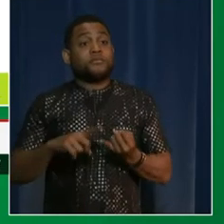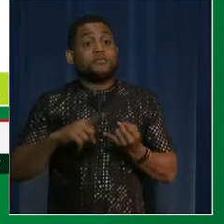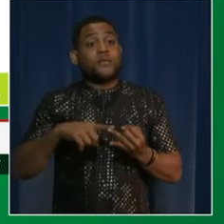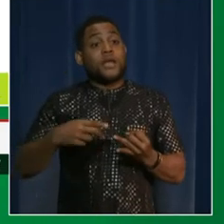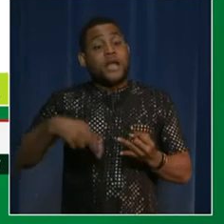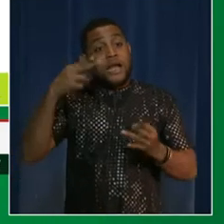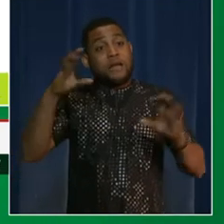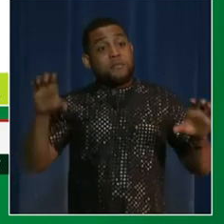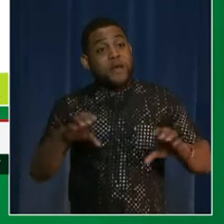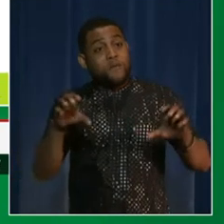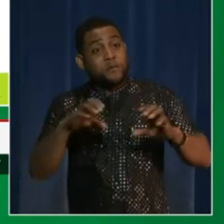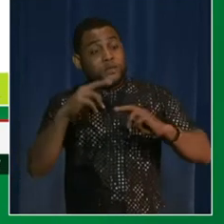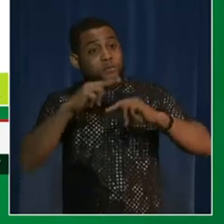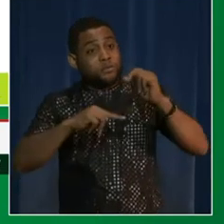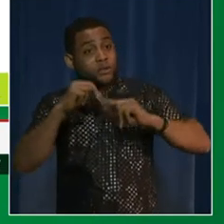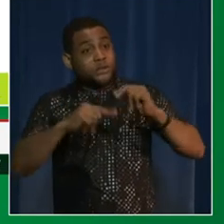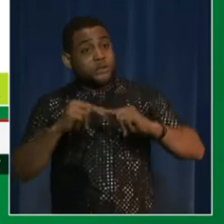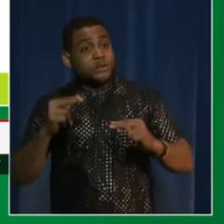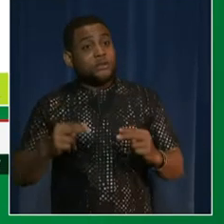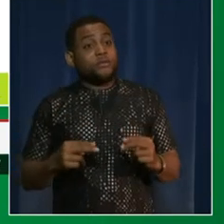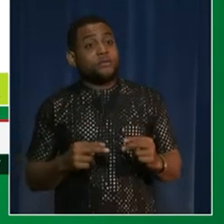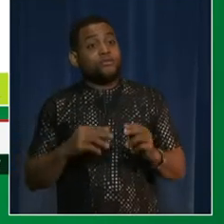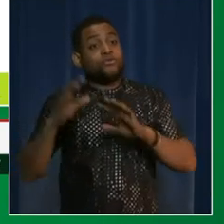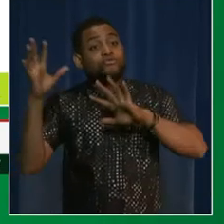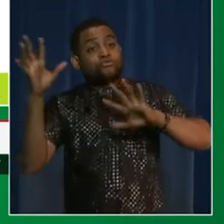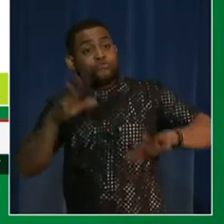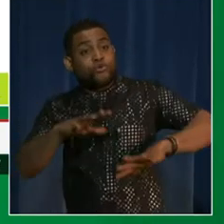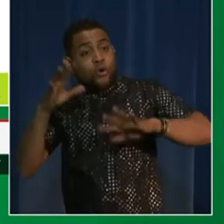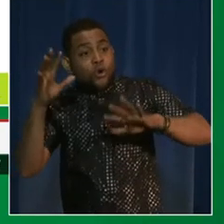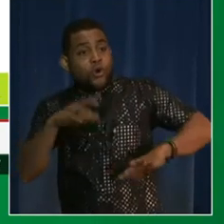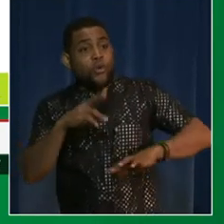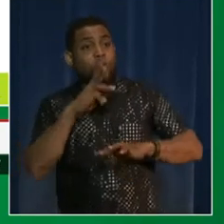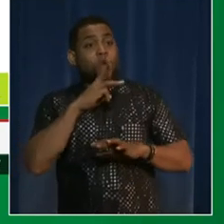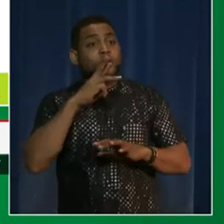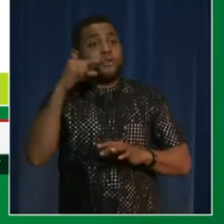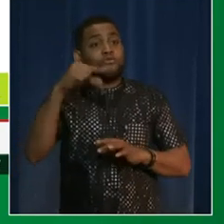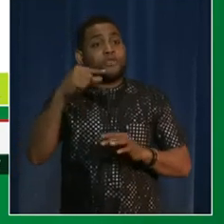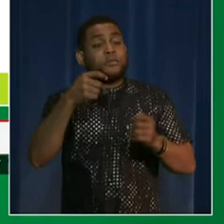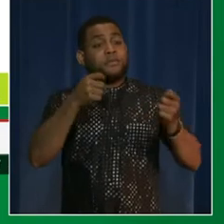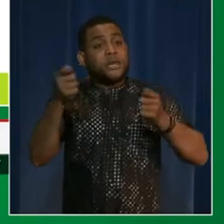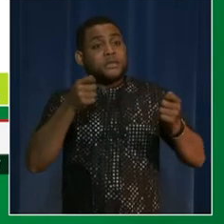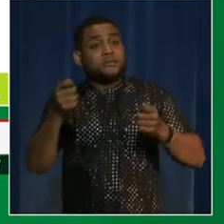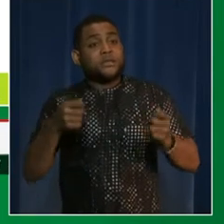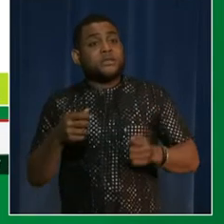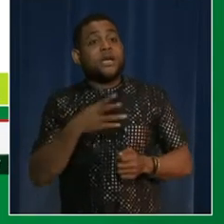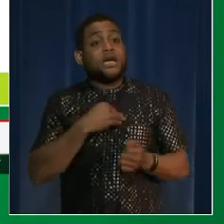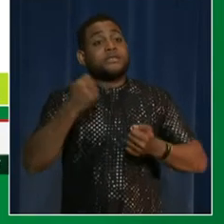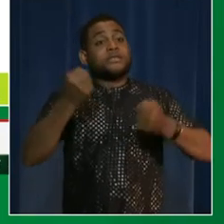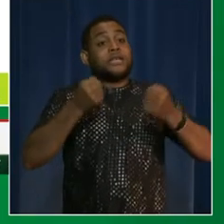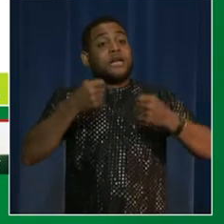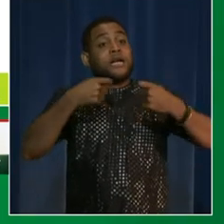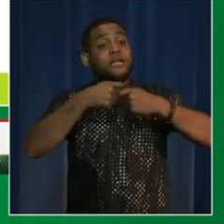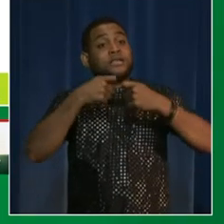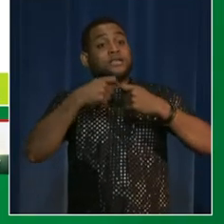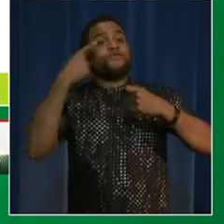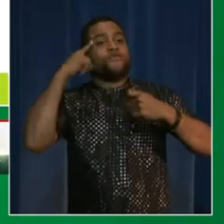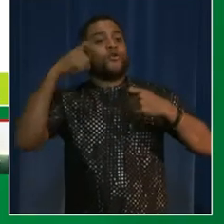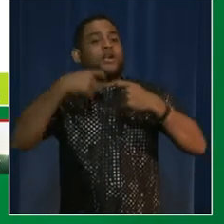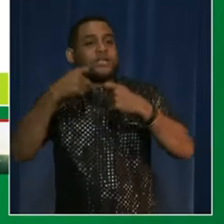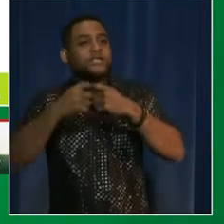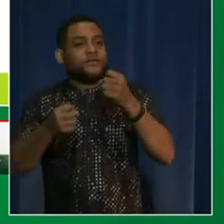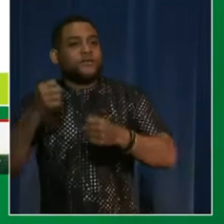community, stormwater management, green infrastructure, and also electric vehicle charging and electric vehicles.